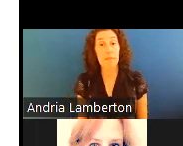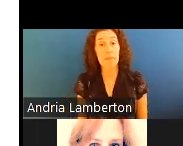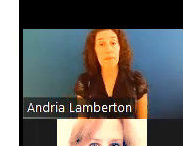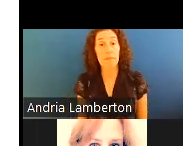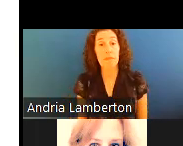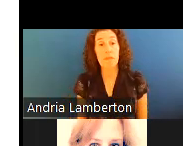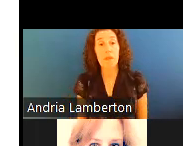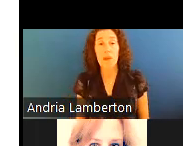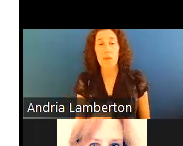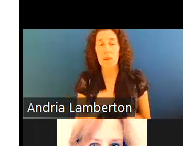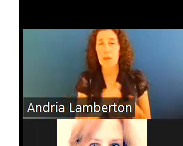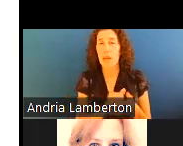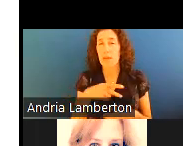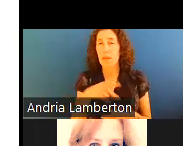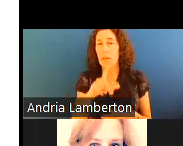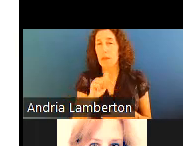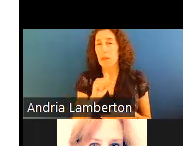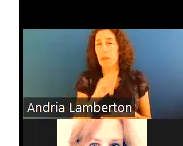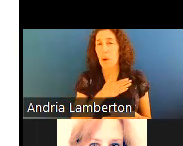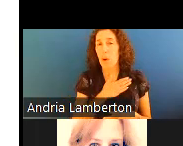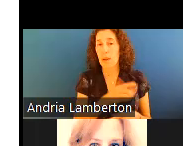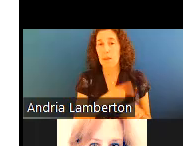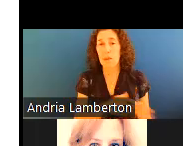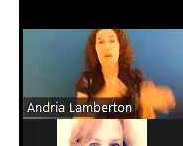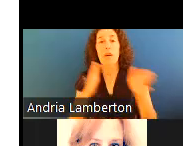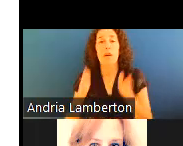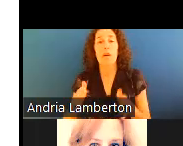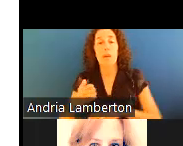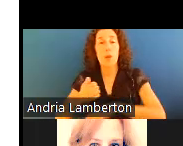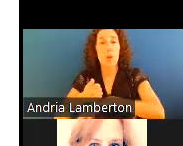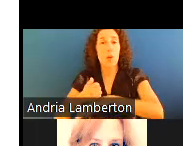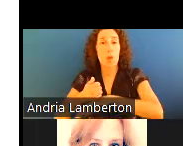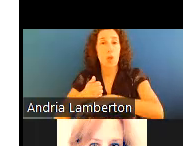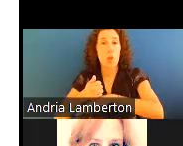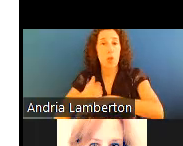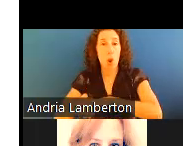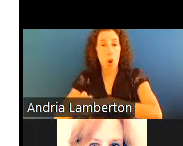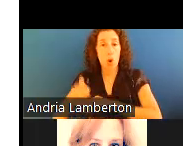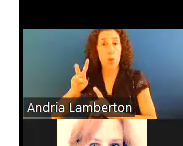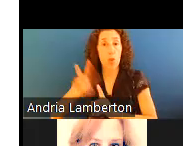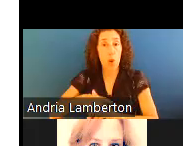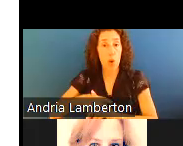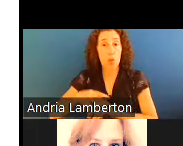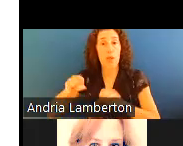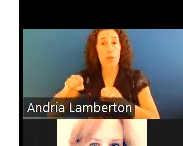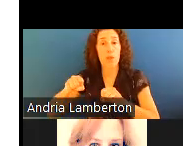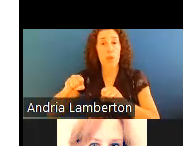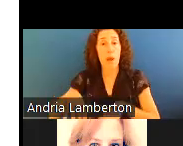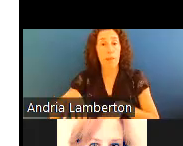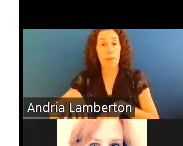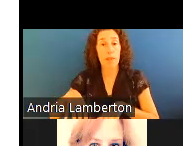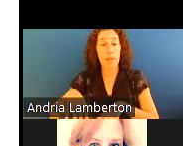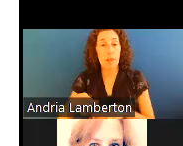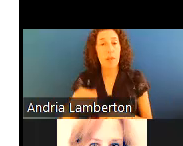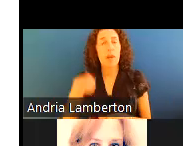charges are dropped. The state enters something called a nolle prosequi. Why does this happen? Sometimes when